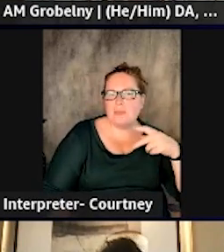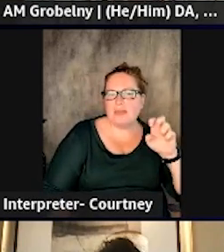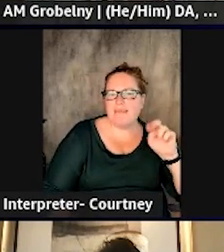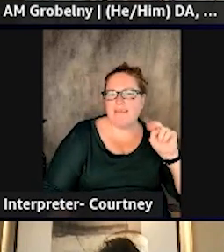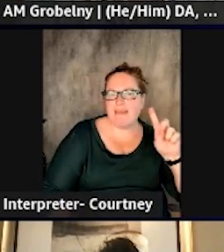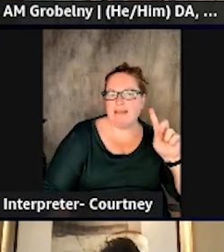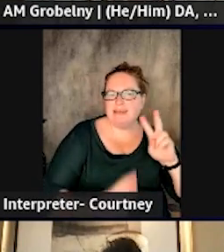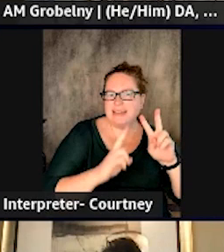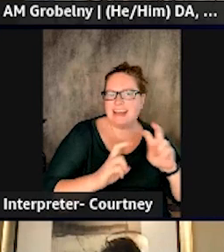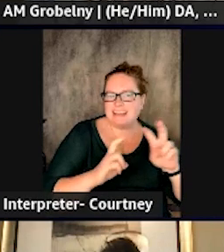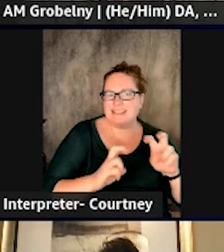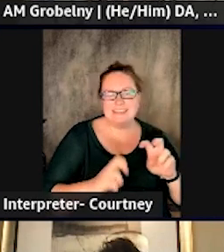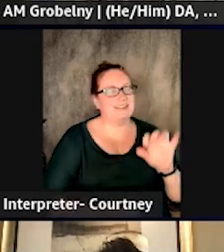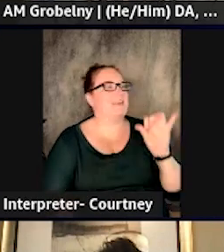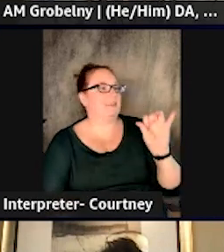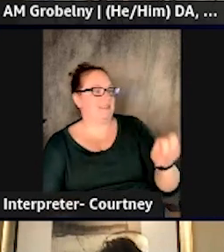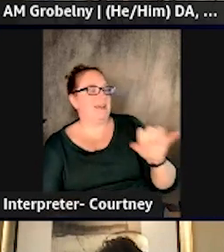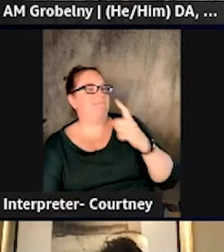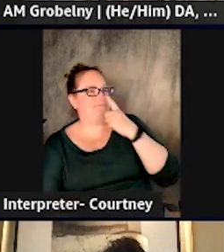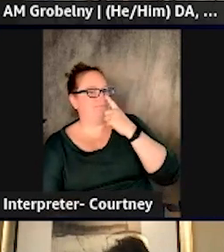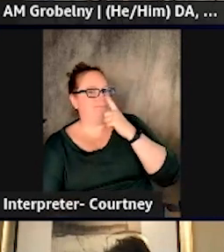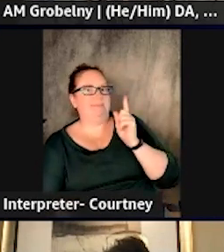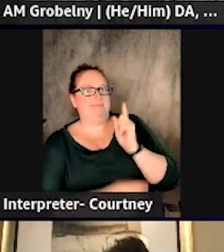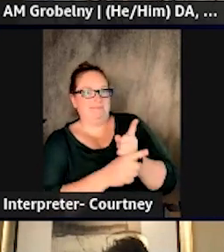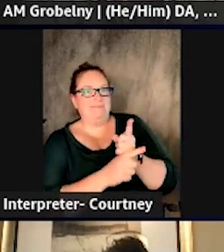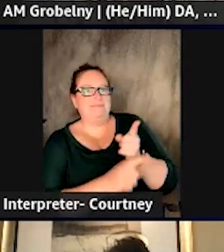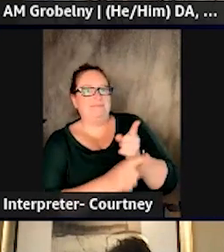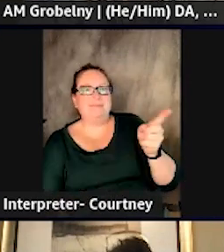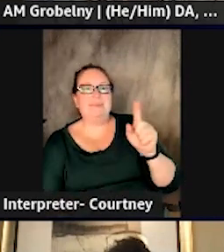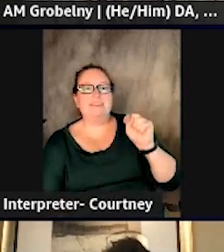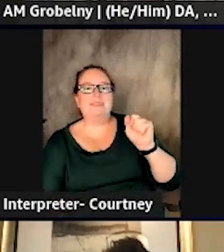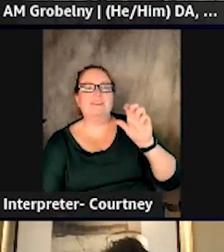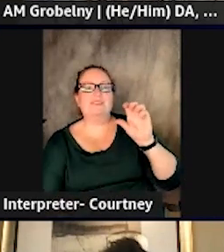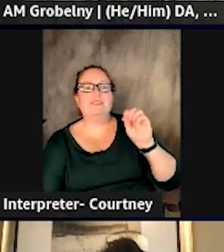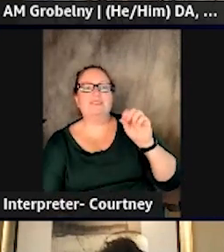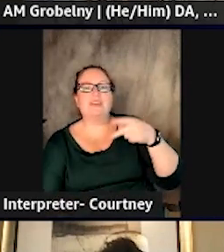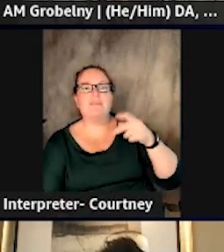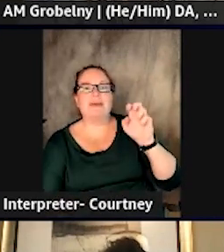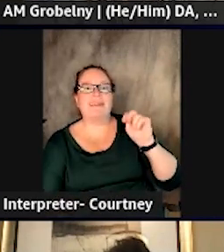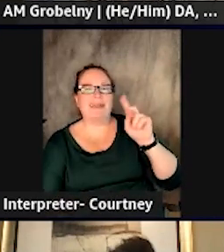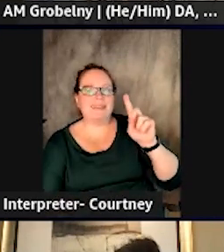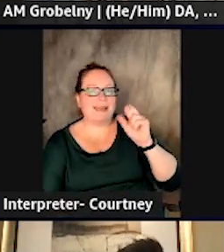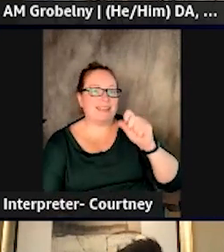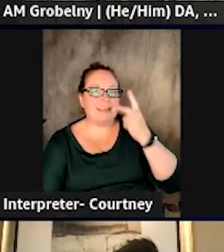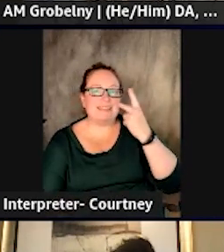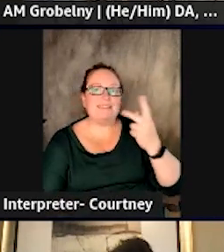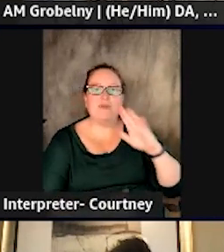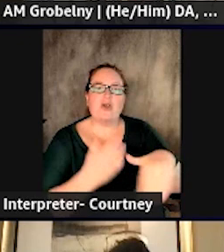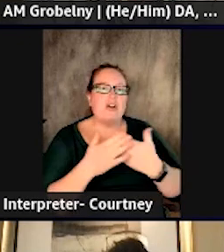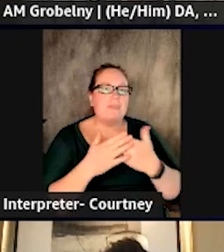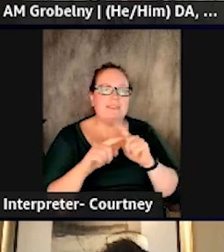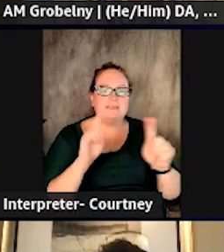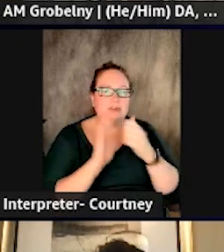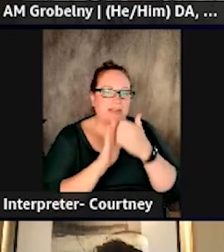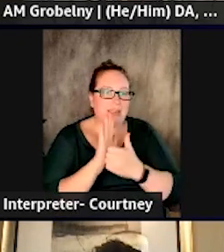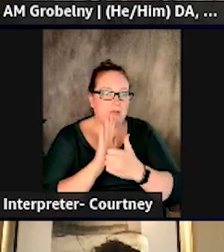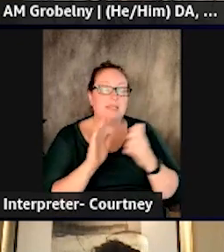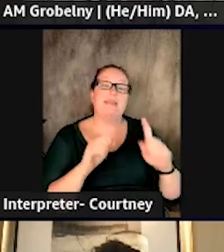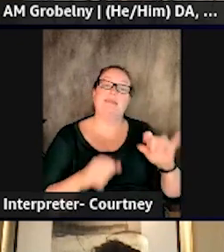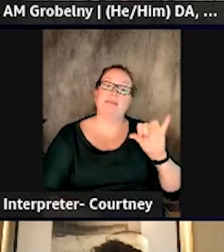exactly what it is. That's right. I can see top N across all of my different accounts, which is useful for